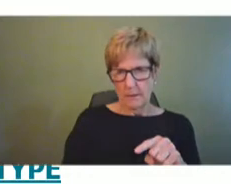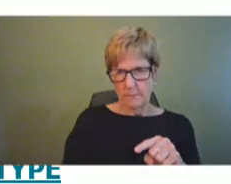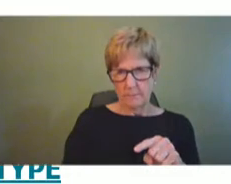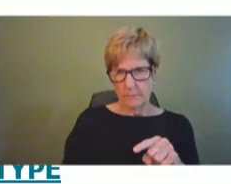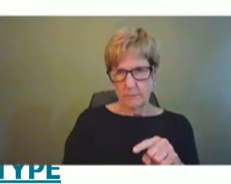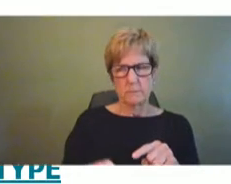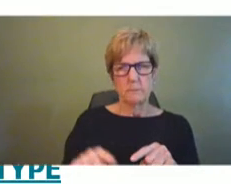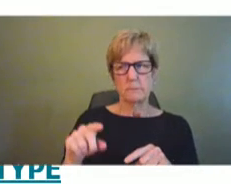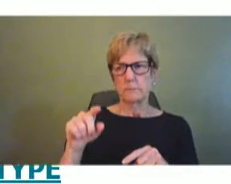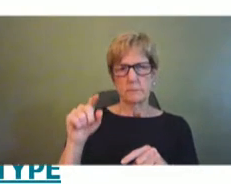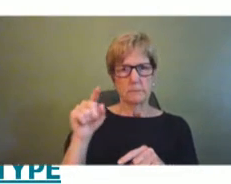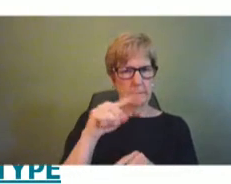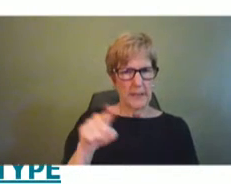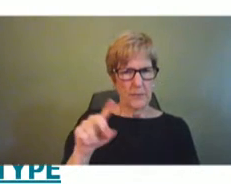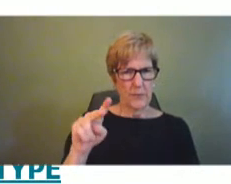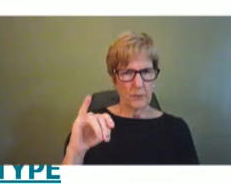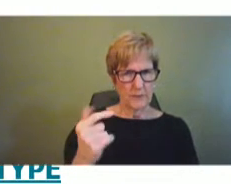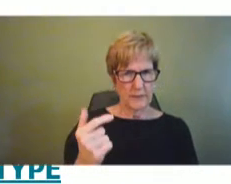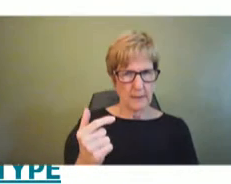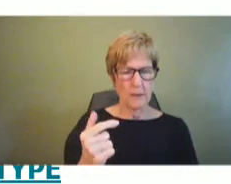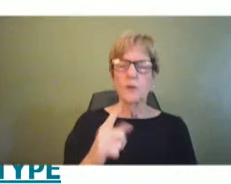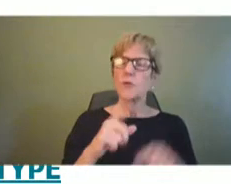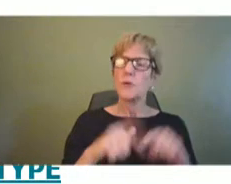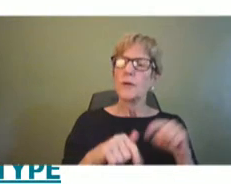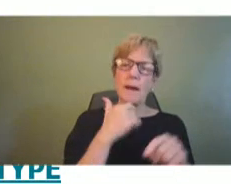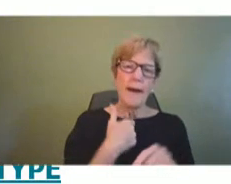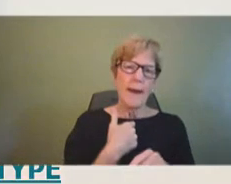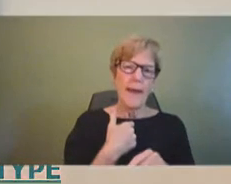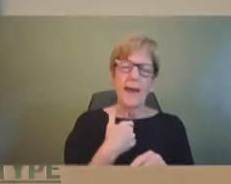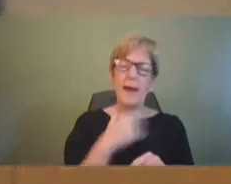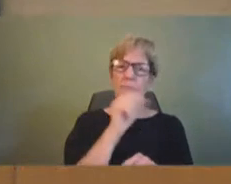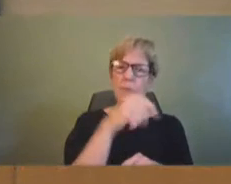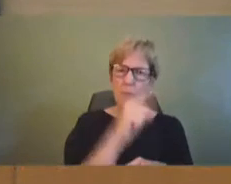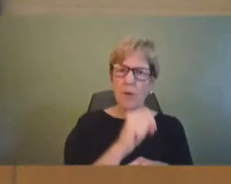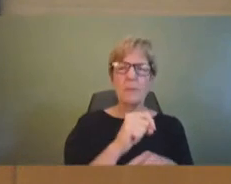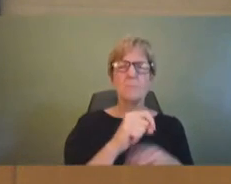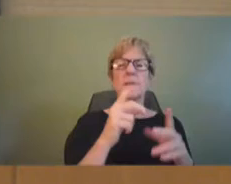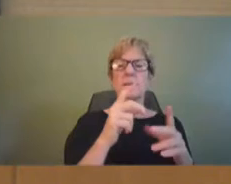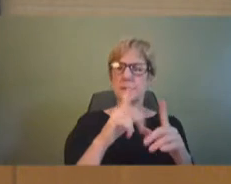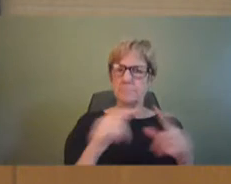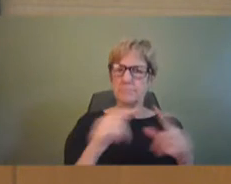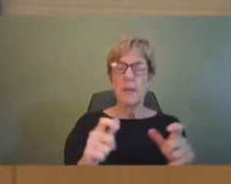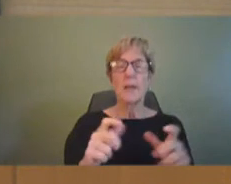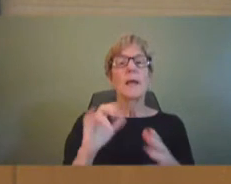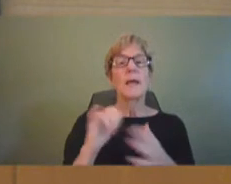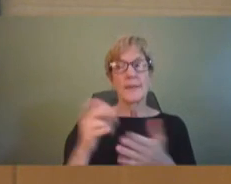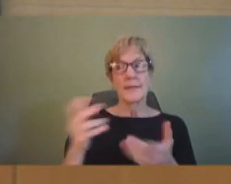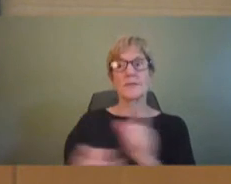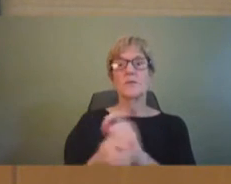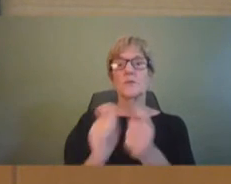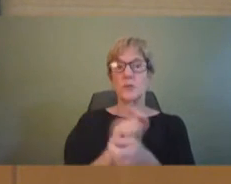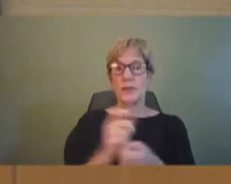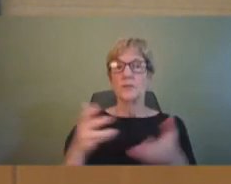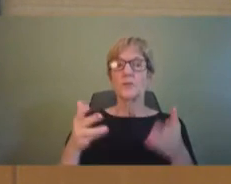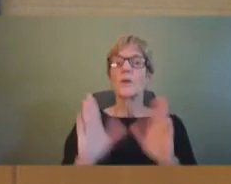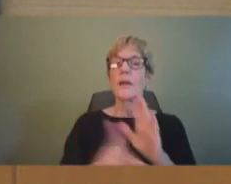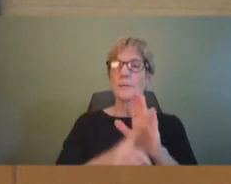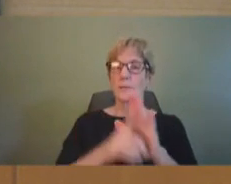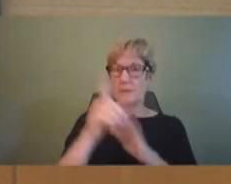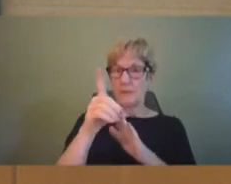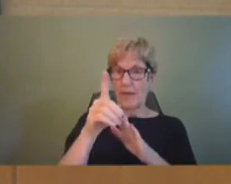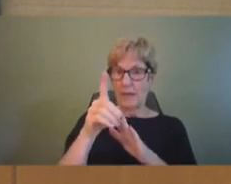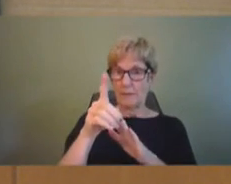districts have multif family um this change would allow multifam to be developed in there